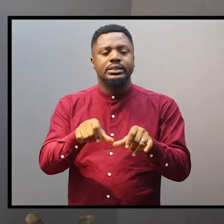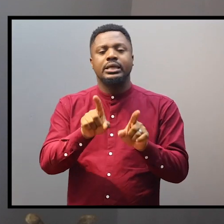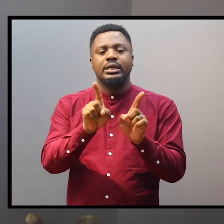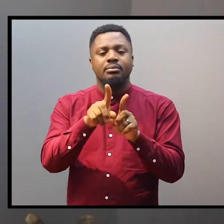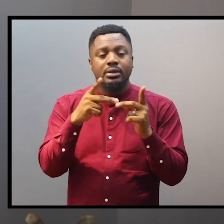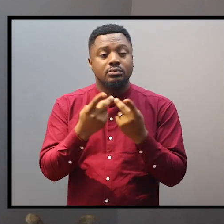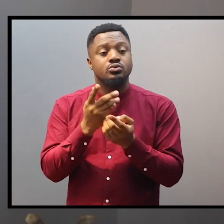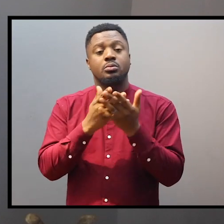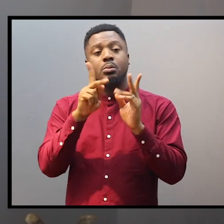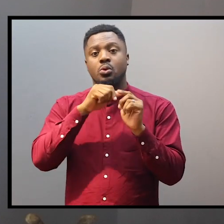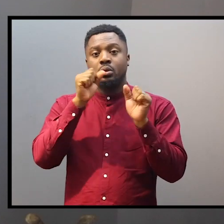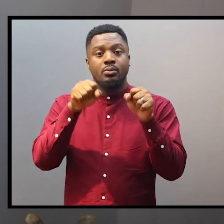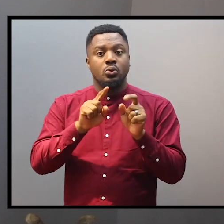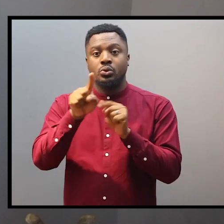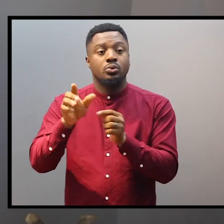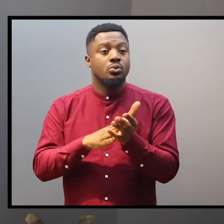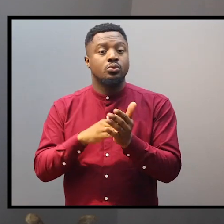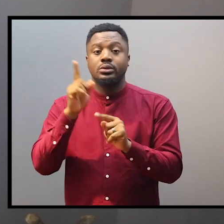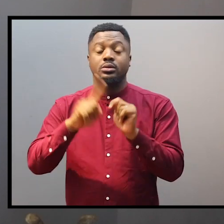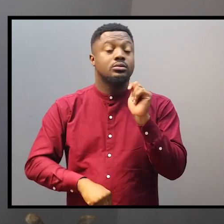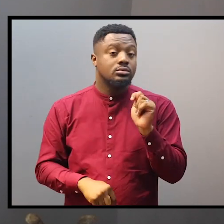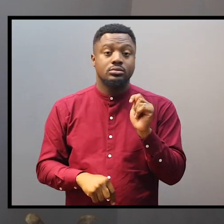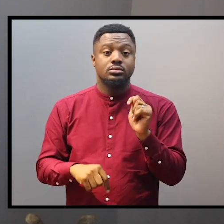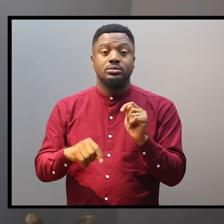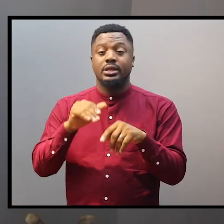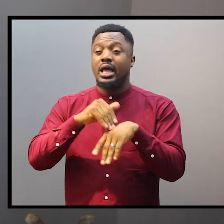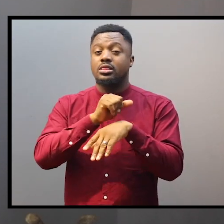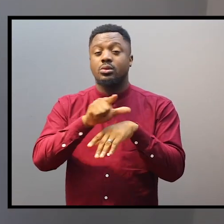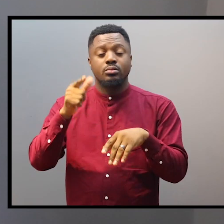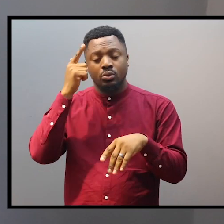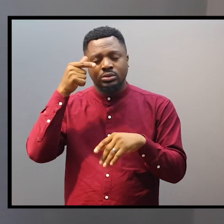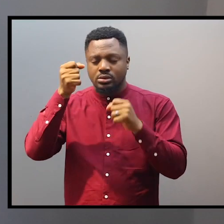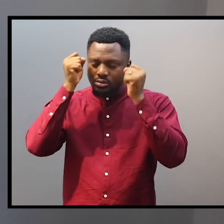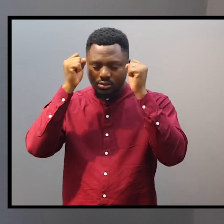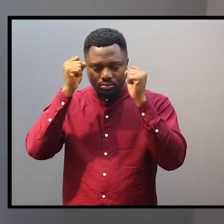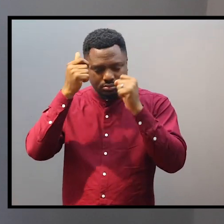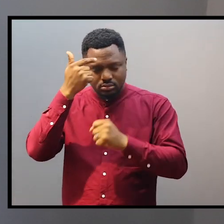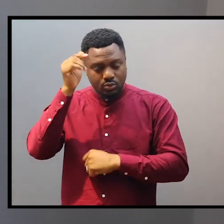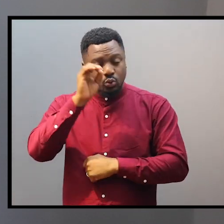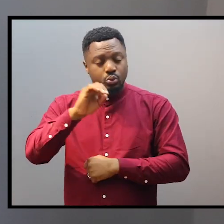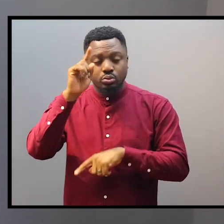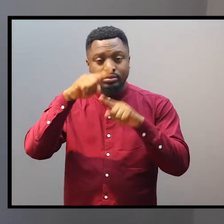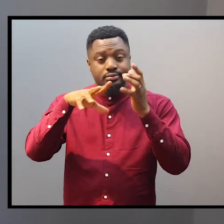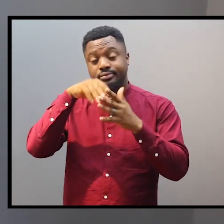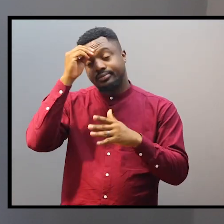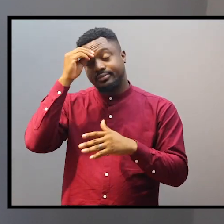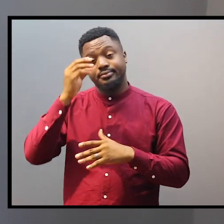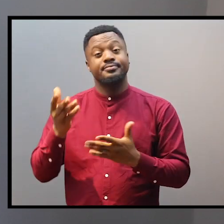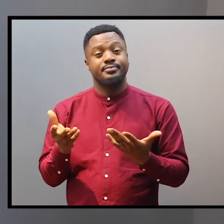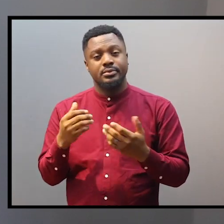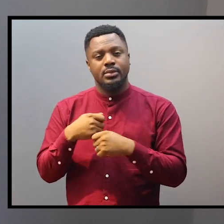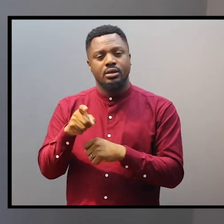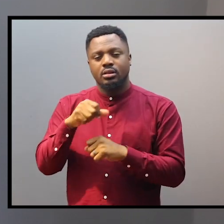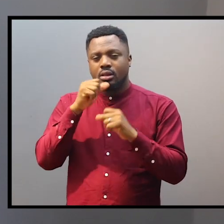over and over again. Some of them are not able to go to school at all because of the severity of the condition, and